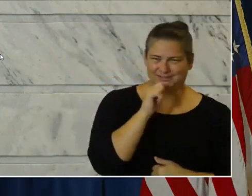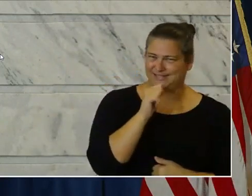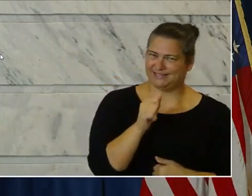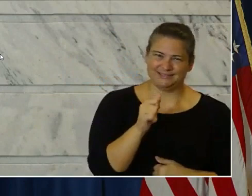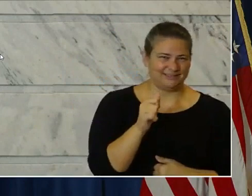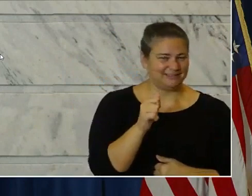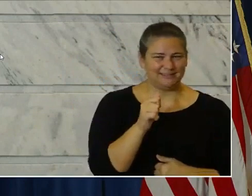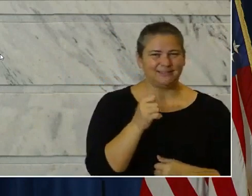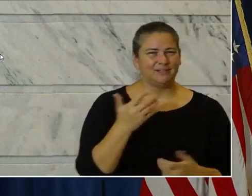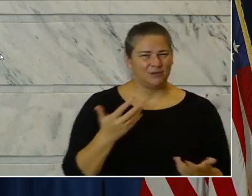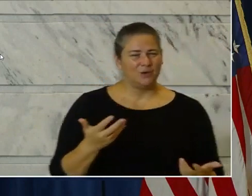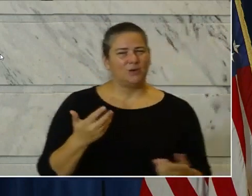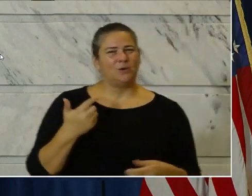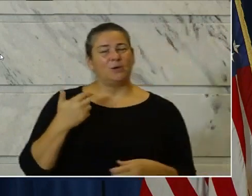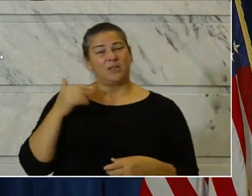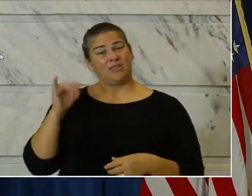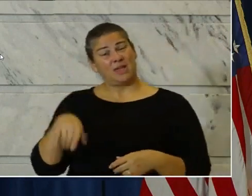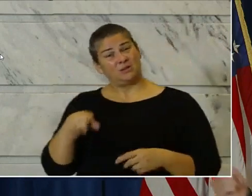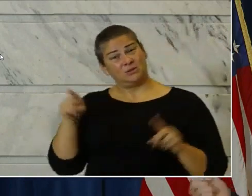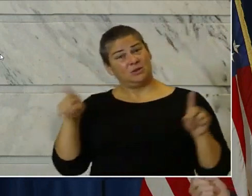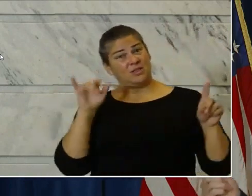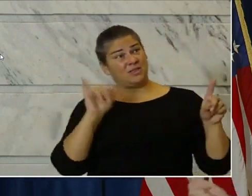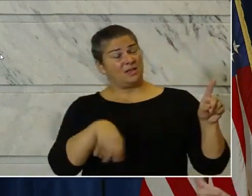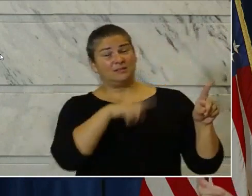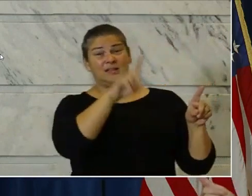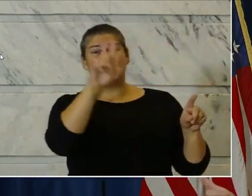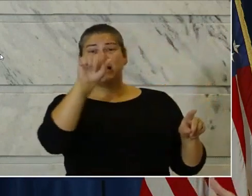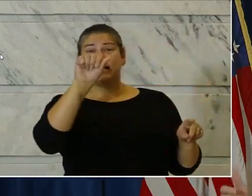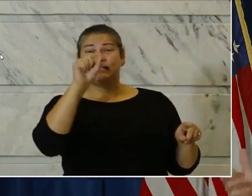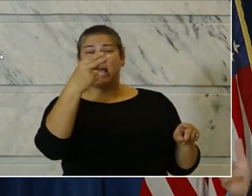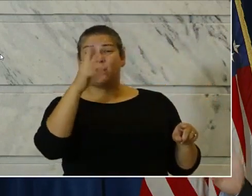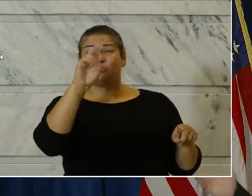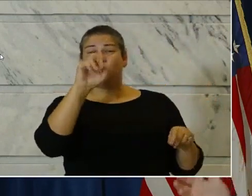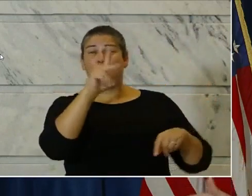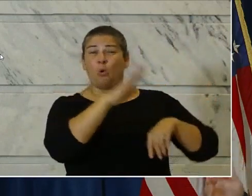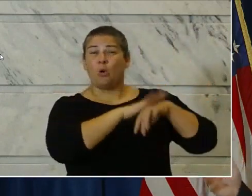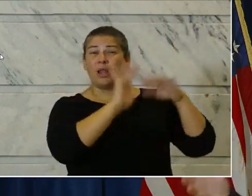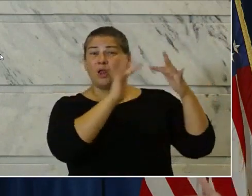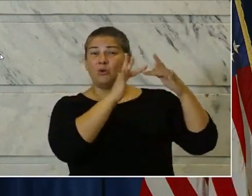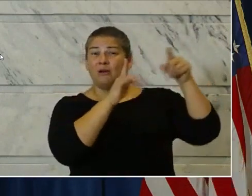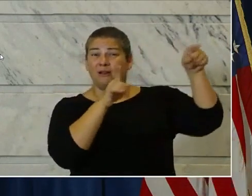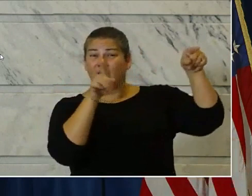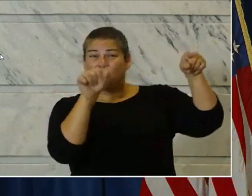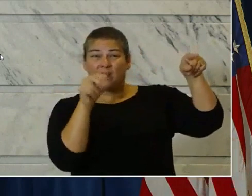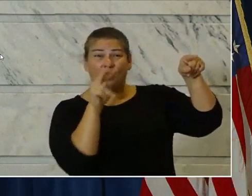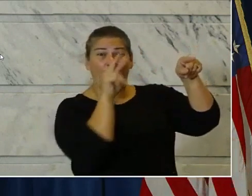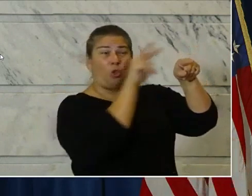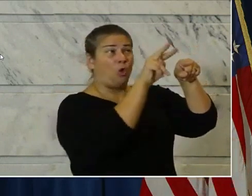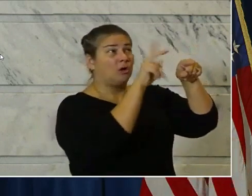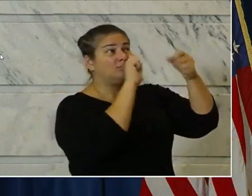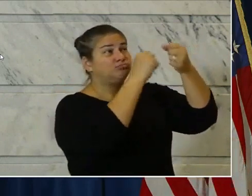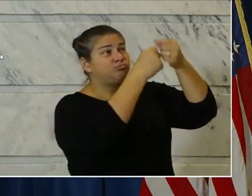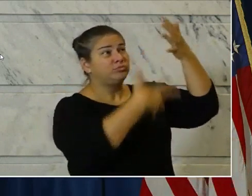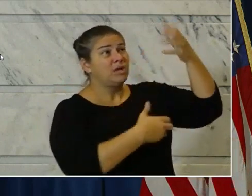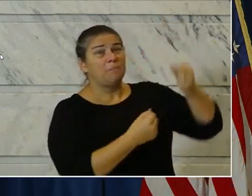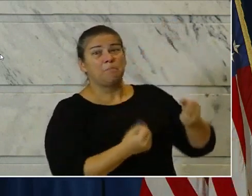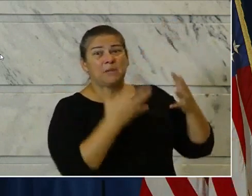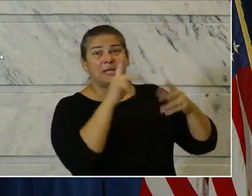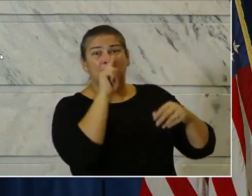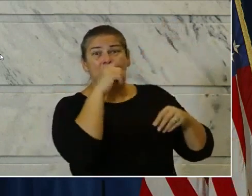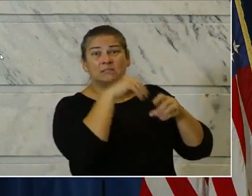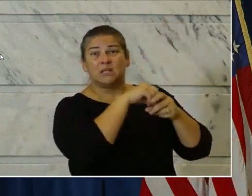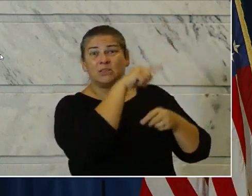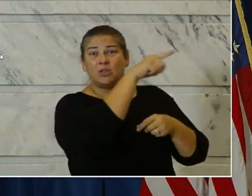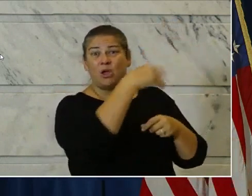state tool is to provide that not only to the districts, but also to the parents. And the dashboard now ought to be giving parents and teachers a lot of instant